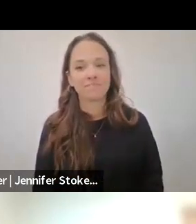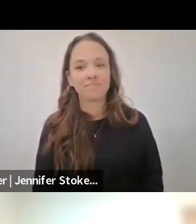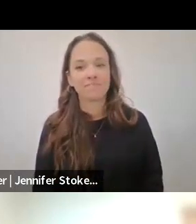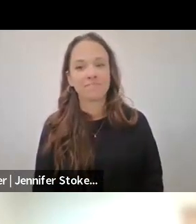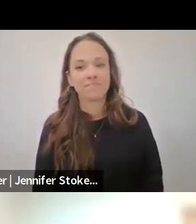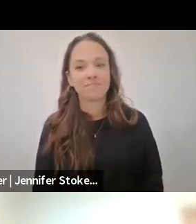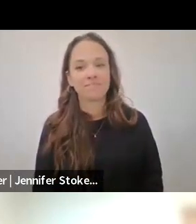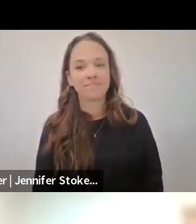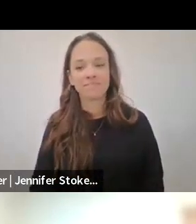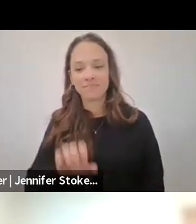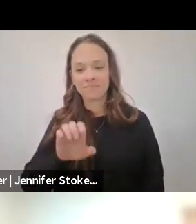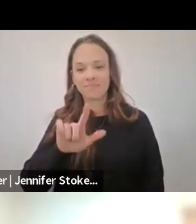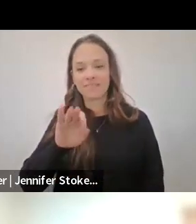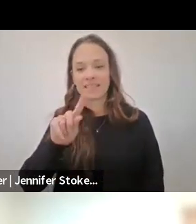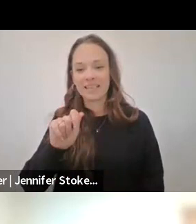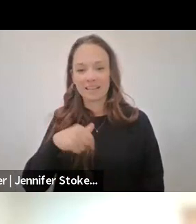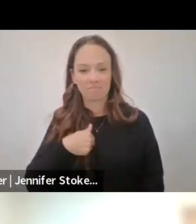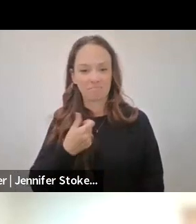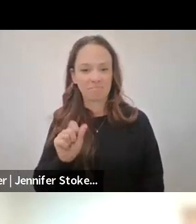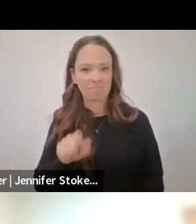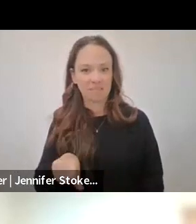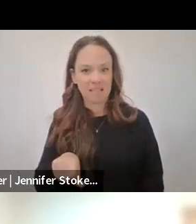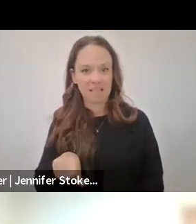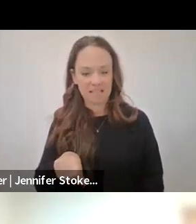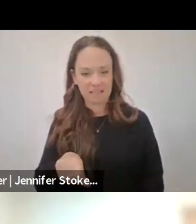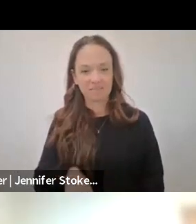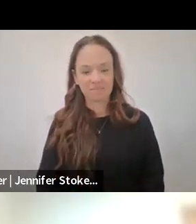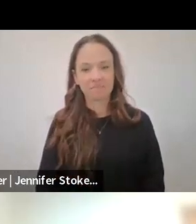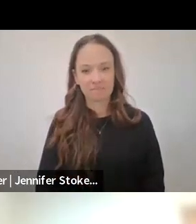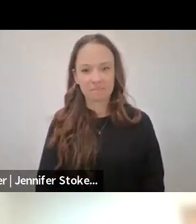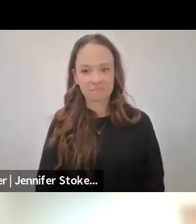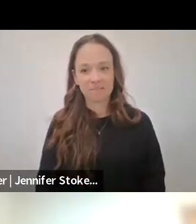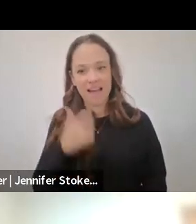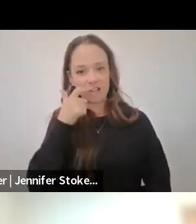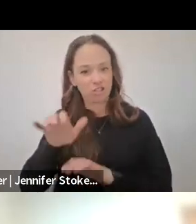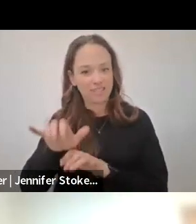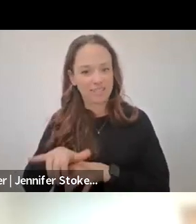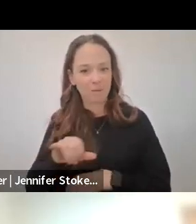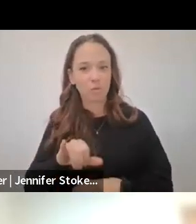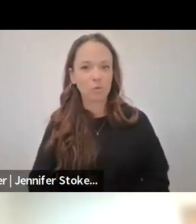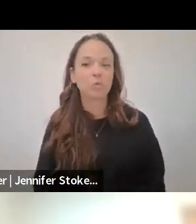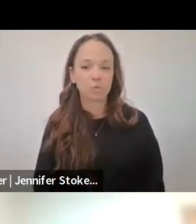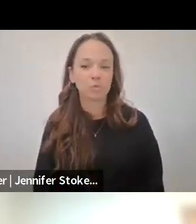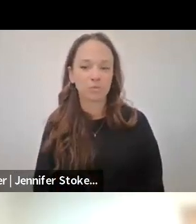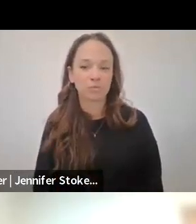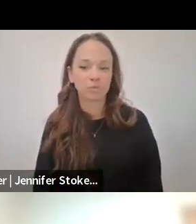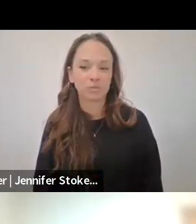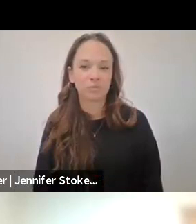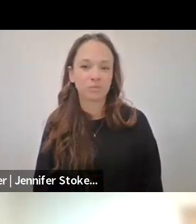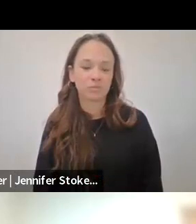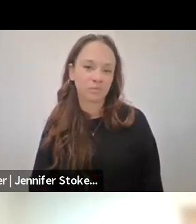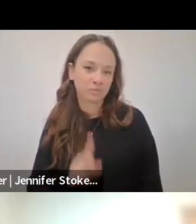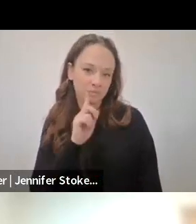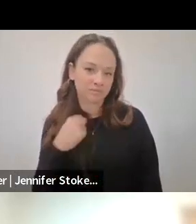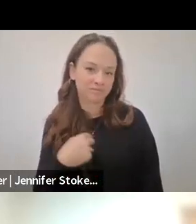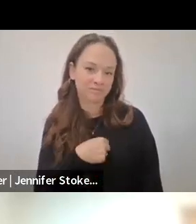If I can add what I just added in, say what I just added in the chats. So I think for us, it's a little